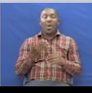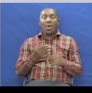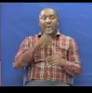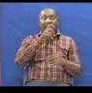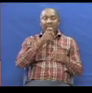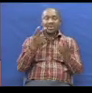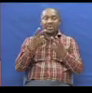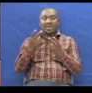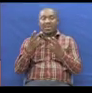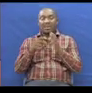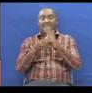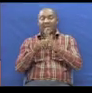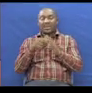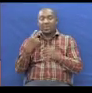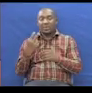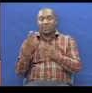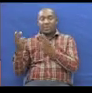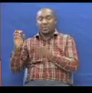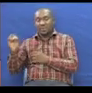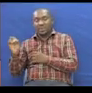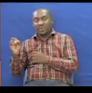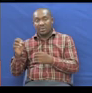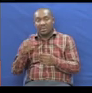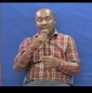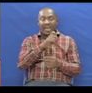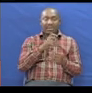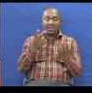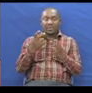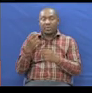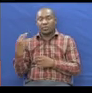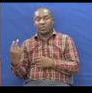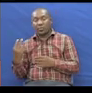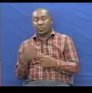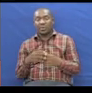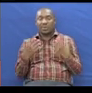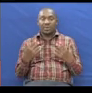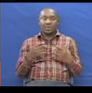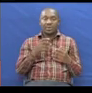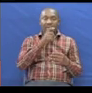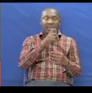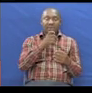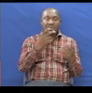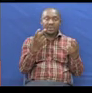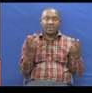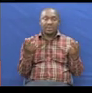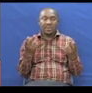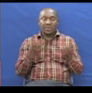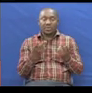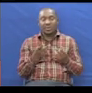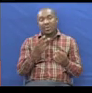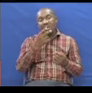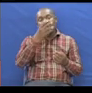equal to 0, of which x is equal to 2. Therefore, our x is equal to 3 over 2,